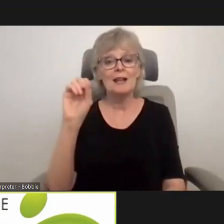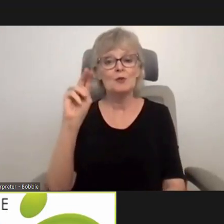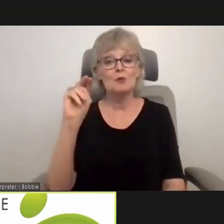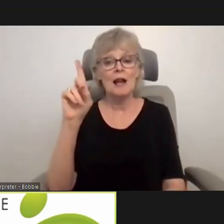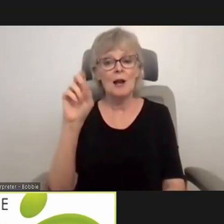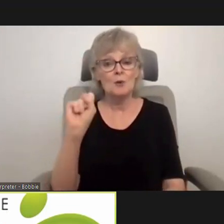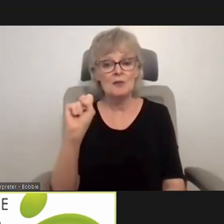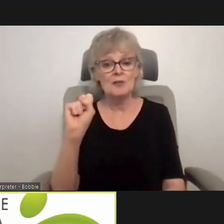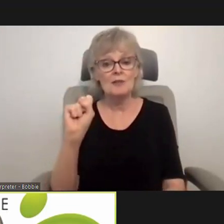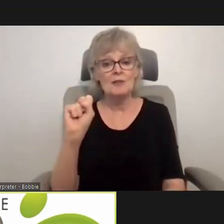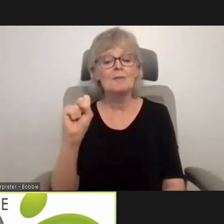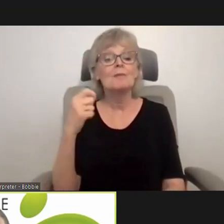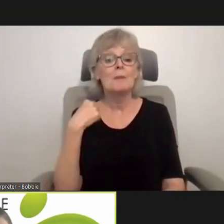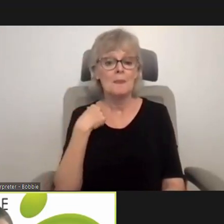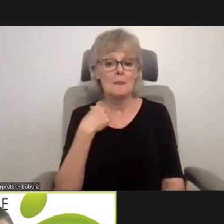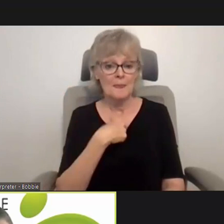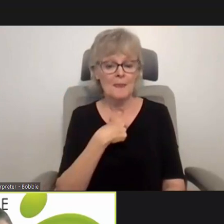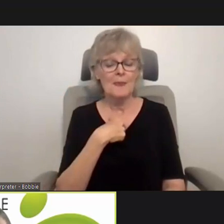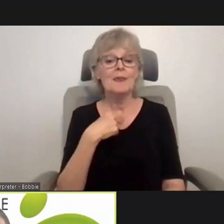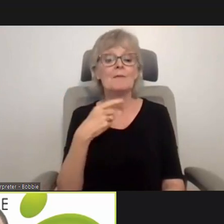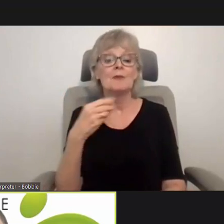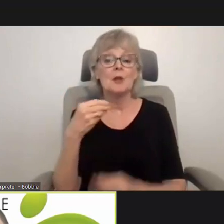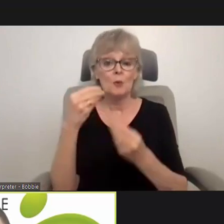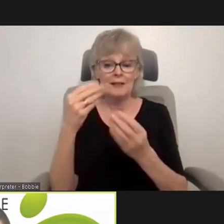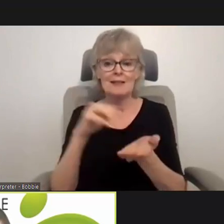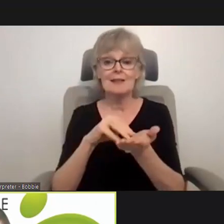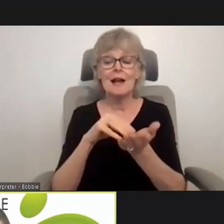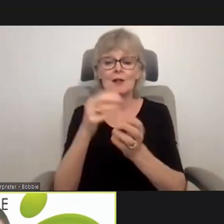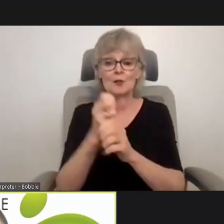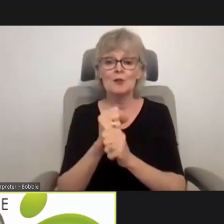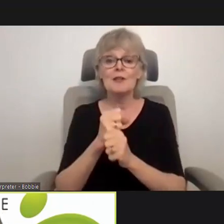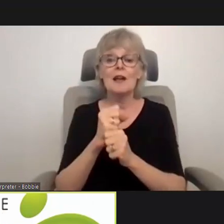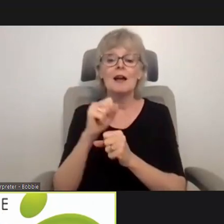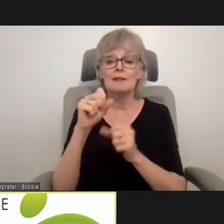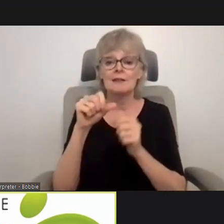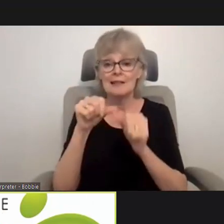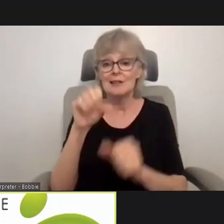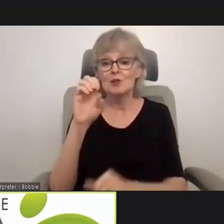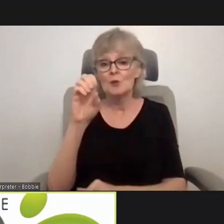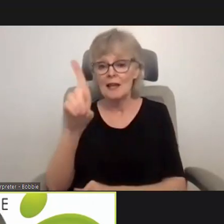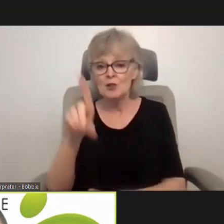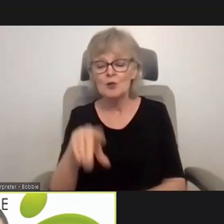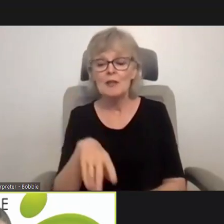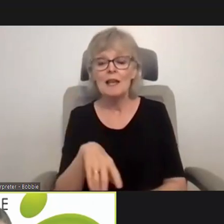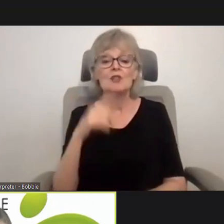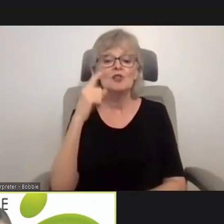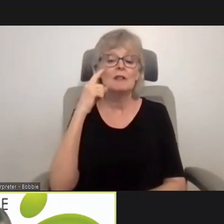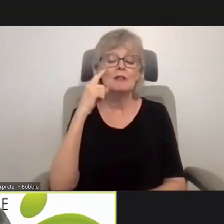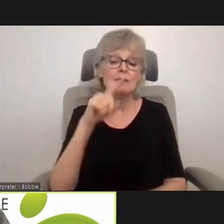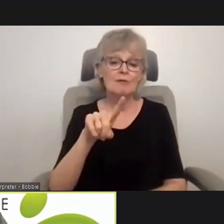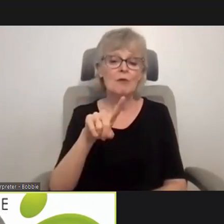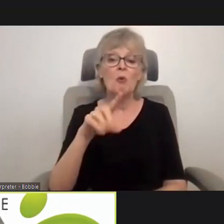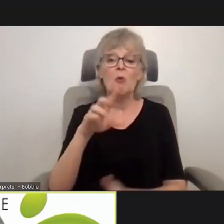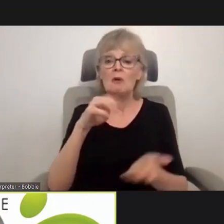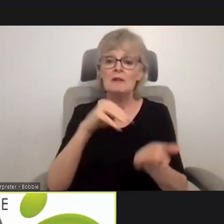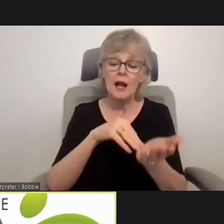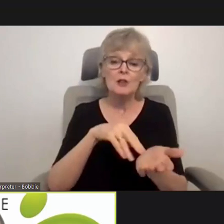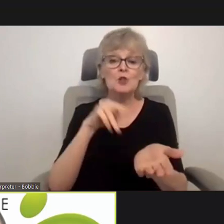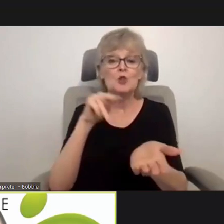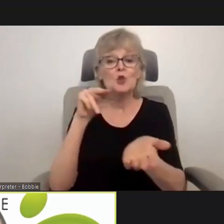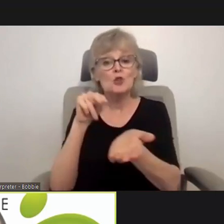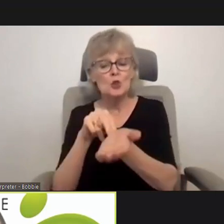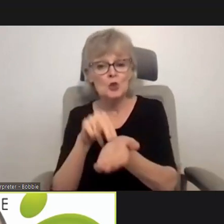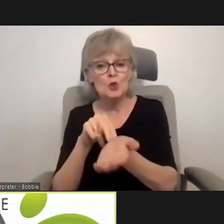secure continuing education units for physicians, nurses, OT, PT, et cetera. So